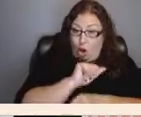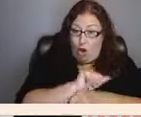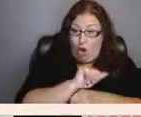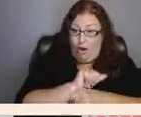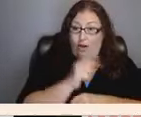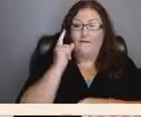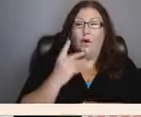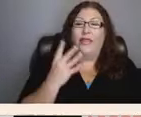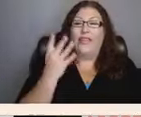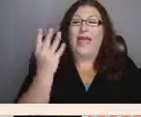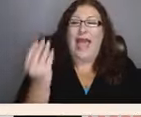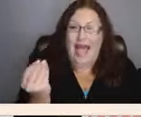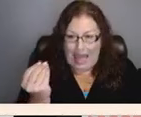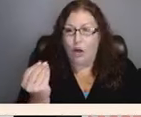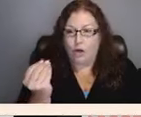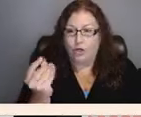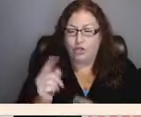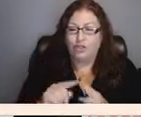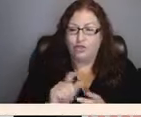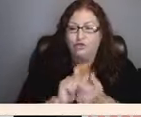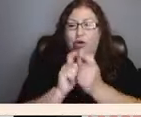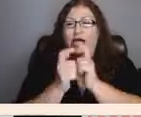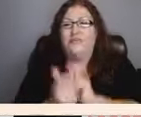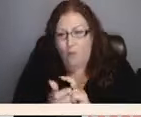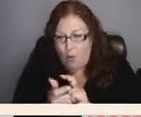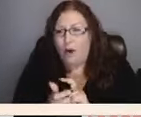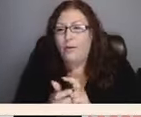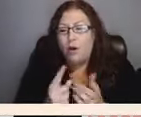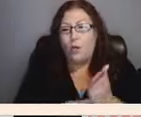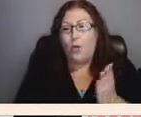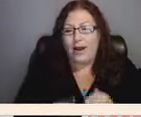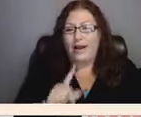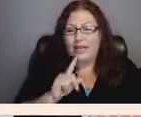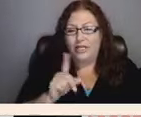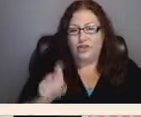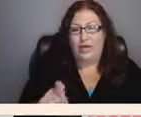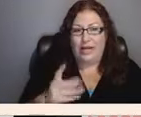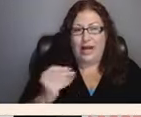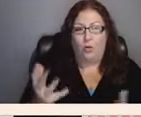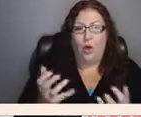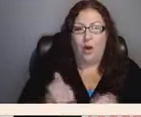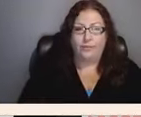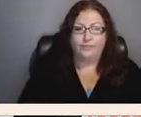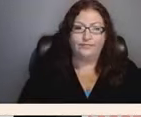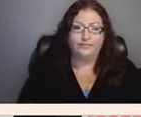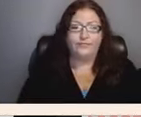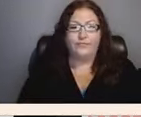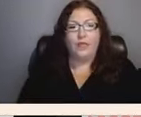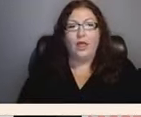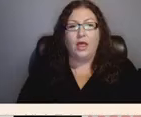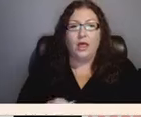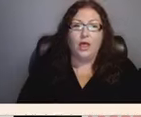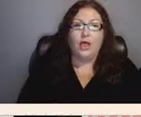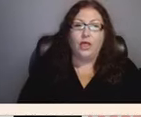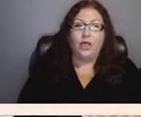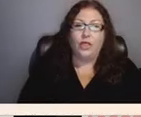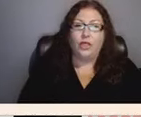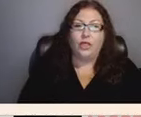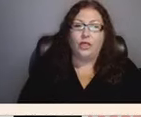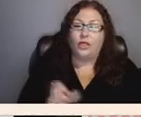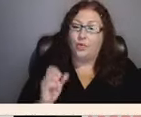to transform into what it is that you need and want. The return can be a refusal, which